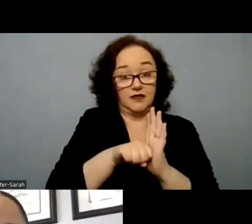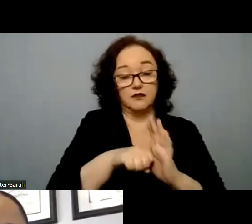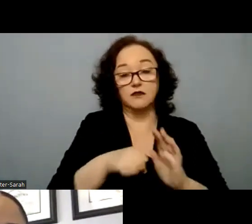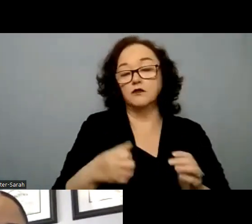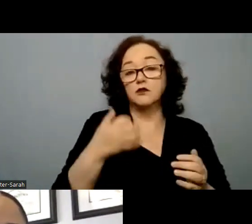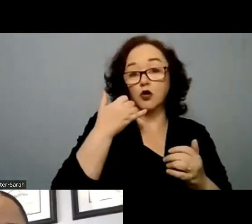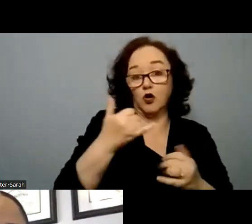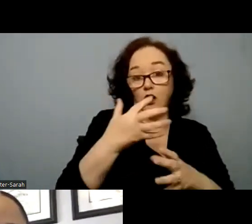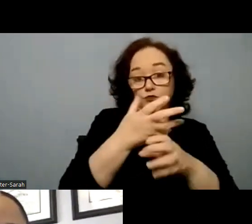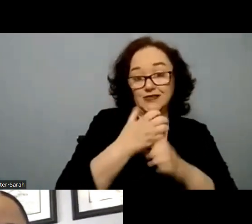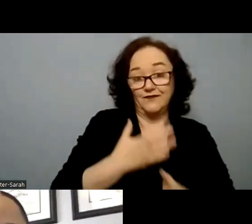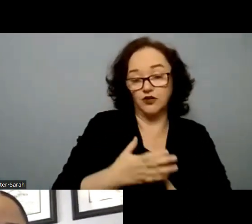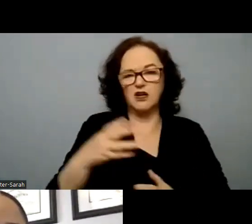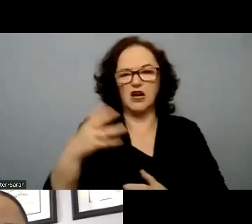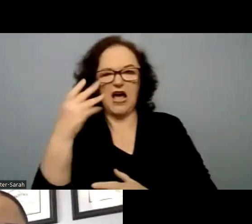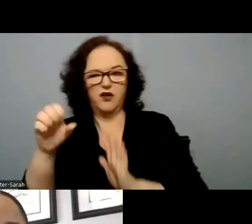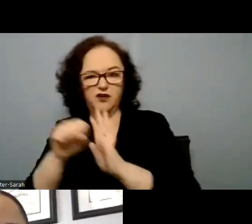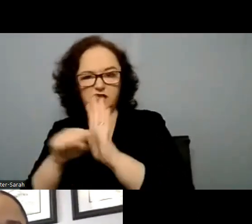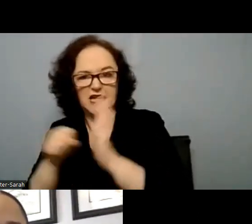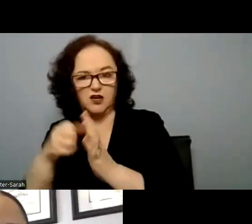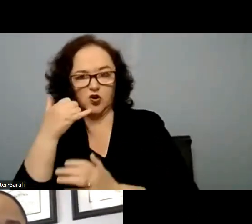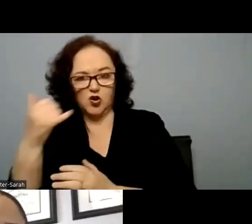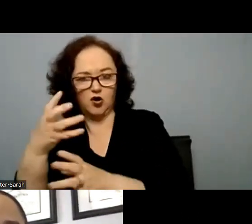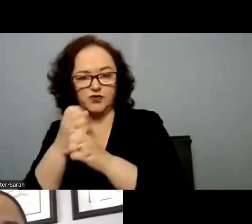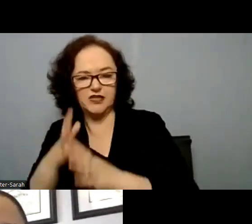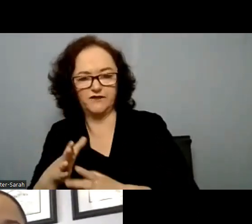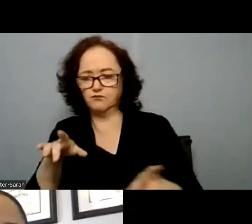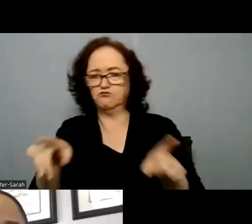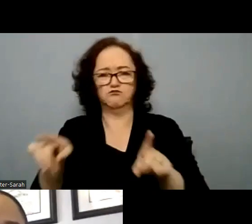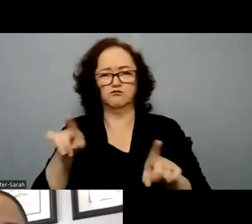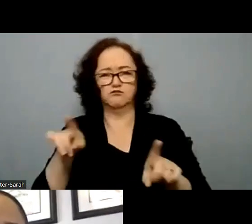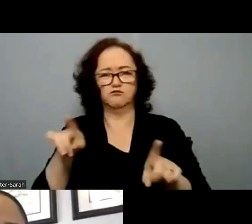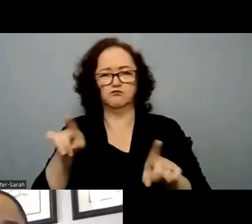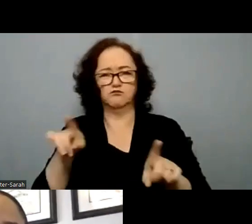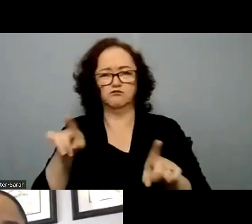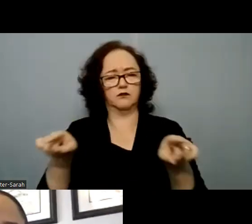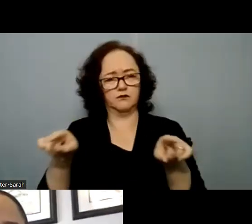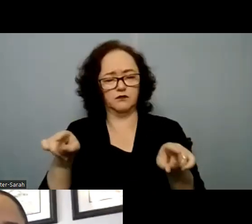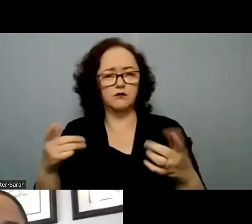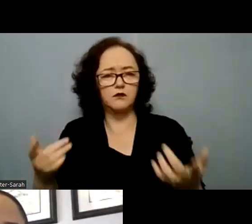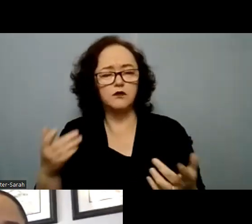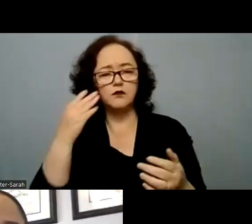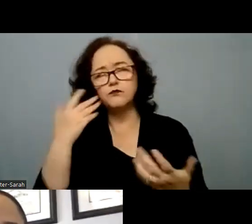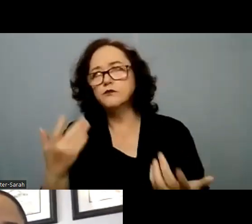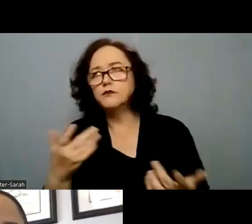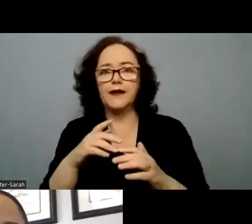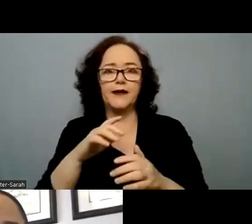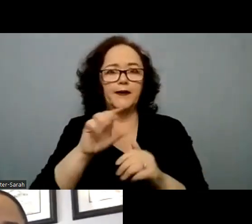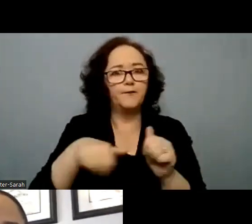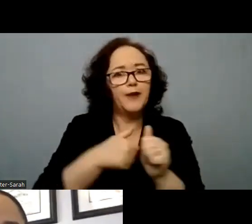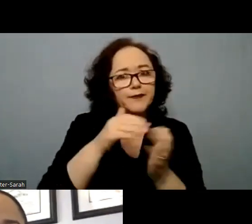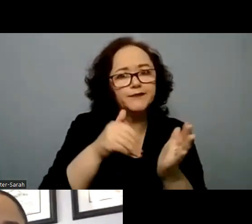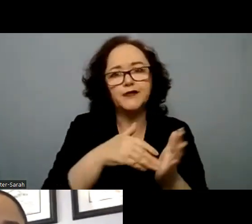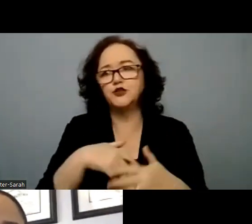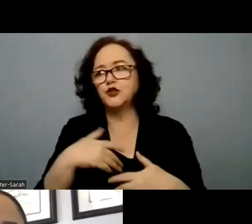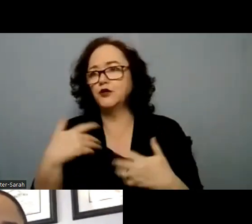call receiver cannot? We were talking about in-state answer rates and the differences between backup centers and in-state. So Paul's wanting more about